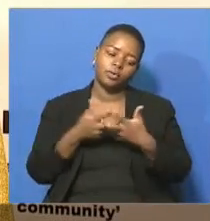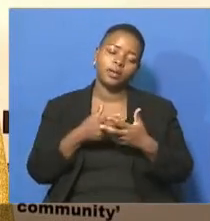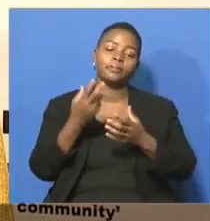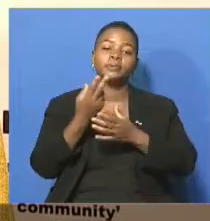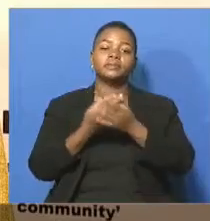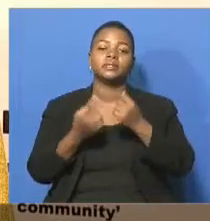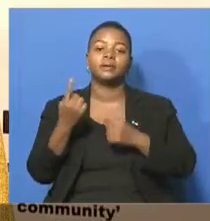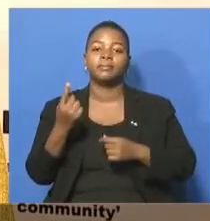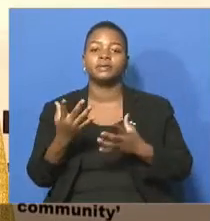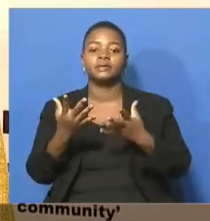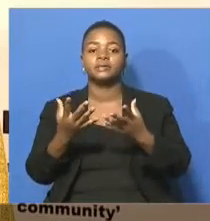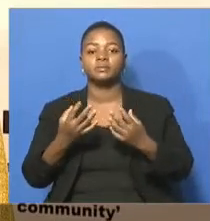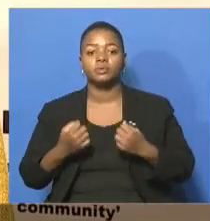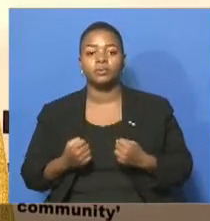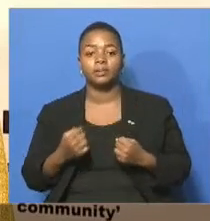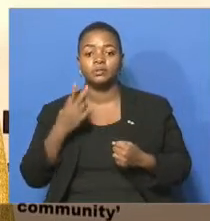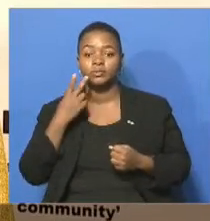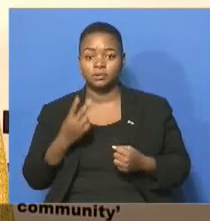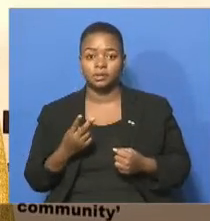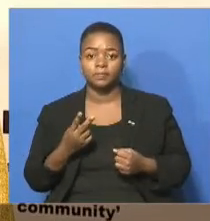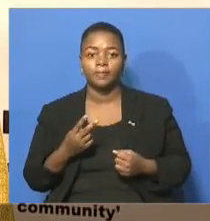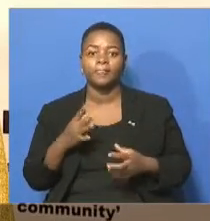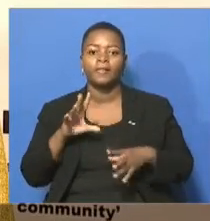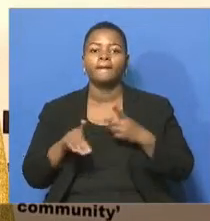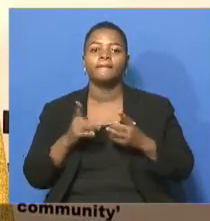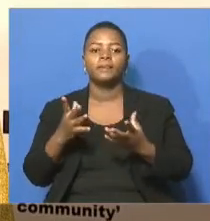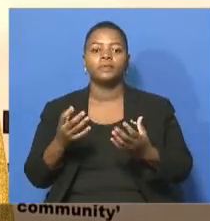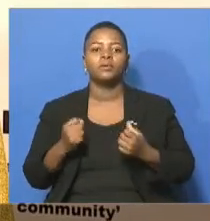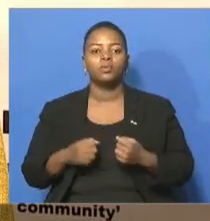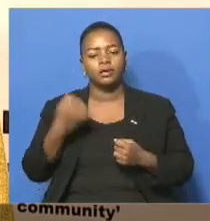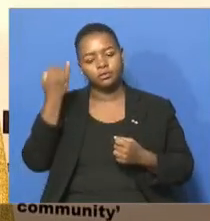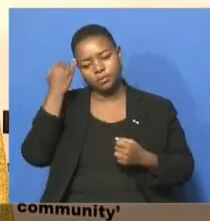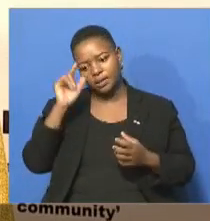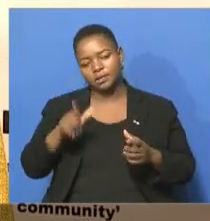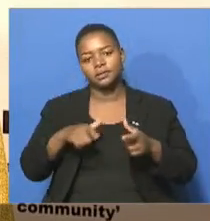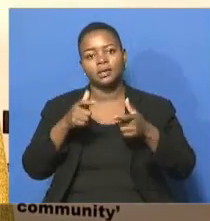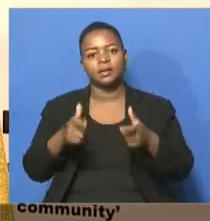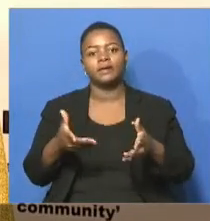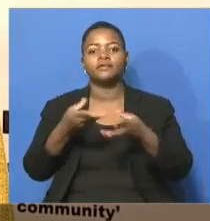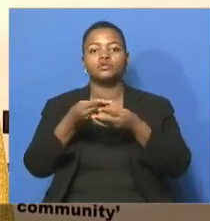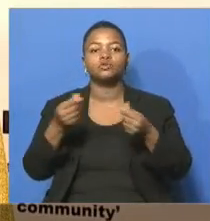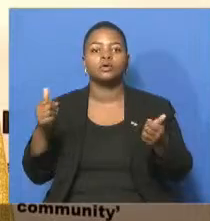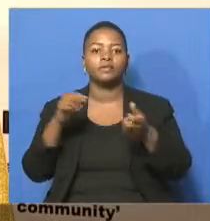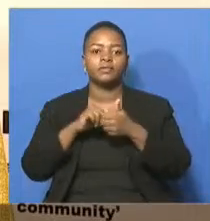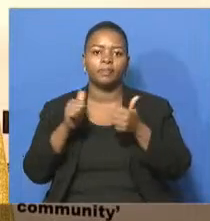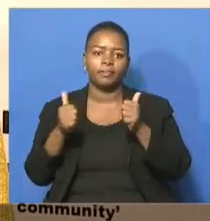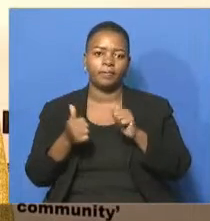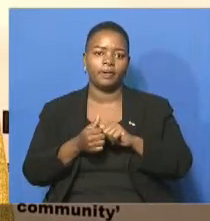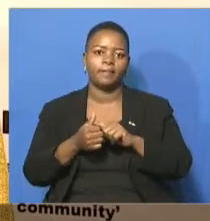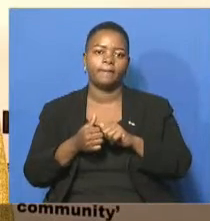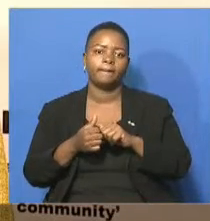partnership because I want to solution. So